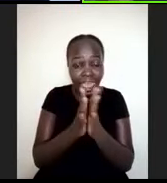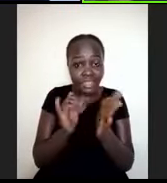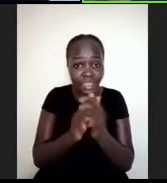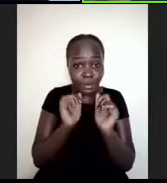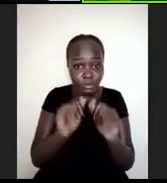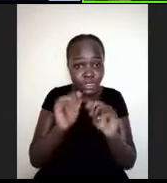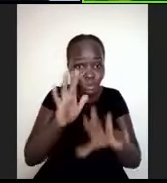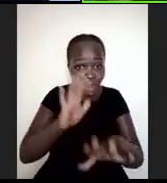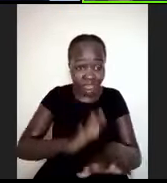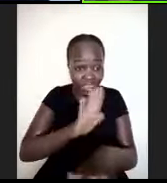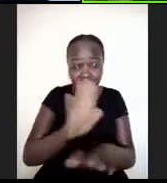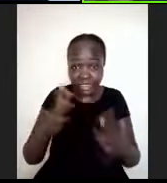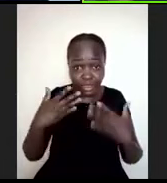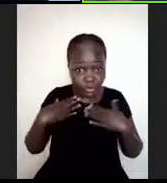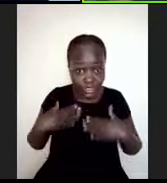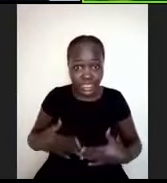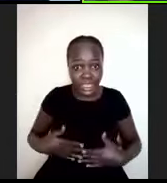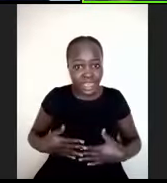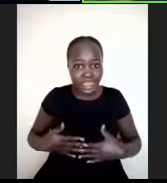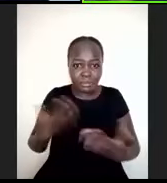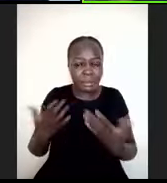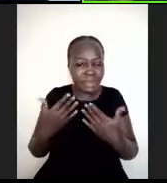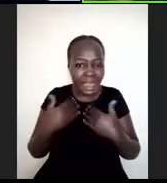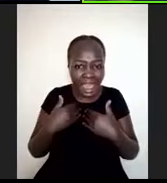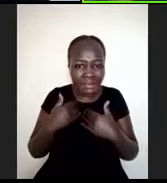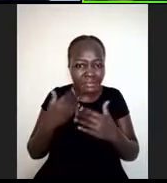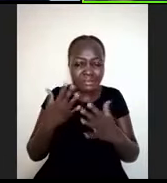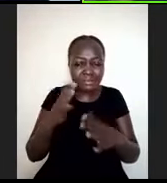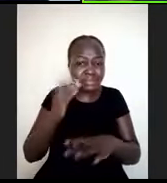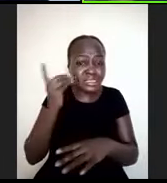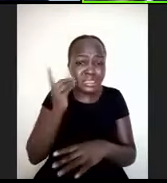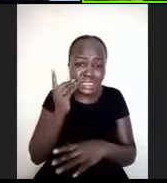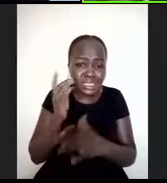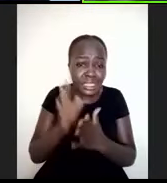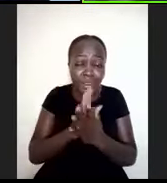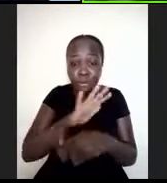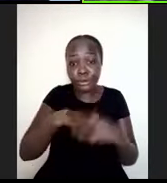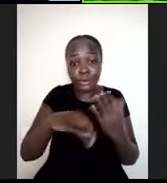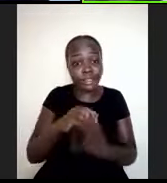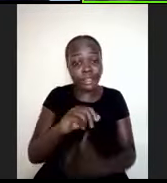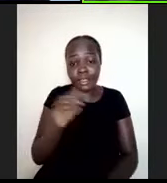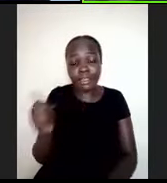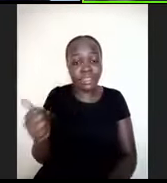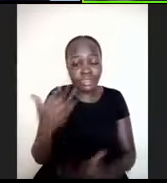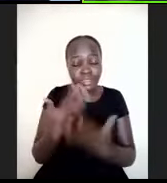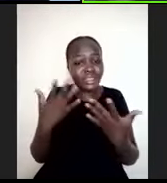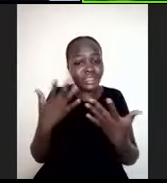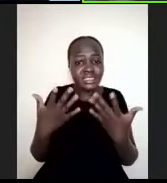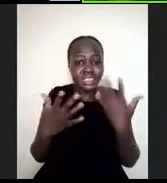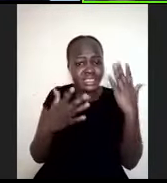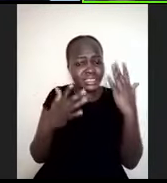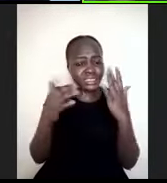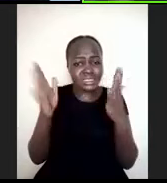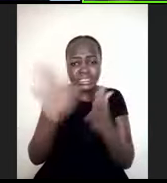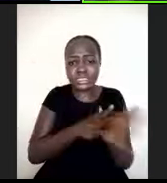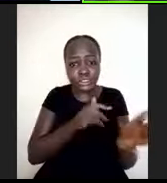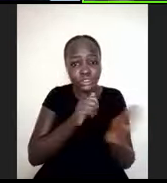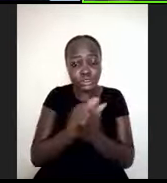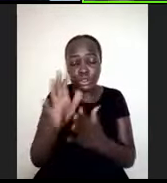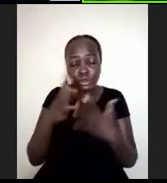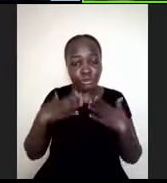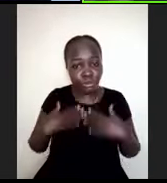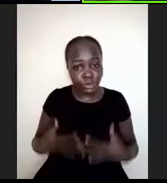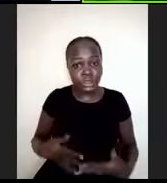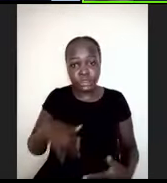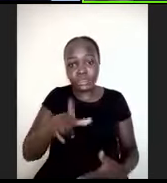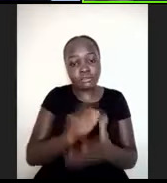them physically, infections and you name it, all kinds of just destroying your own body. And so